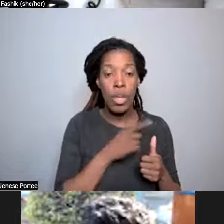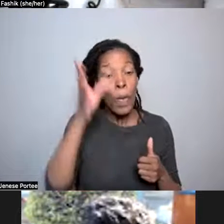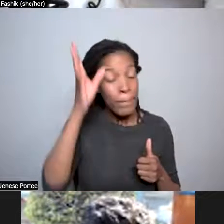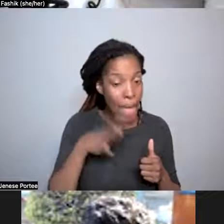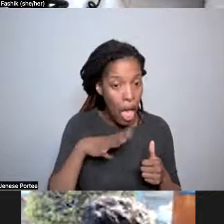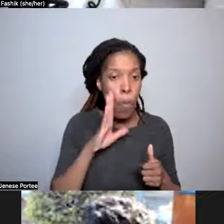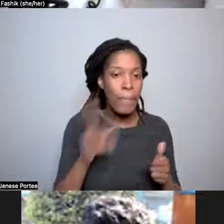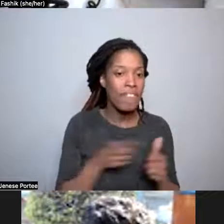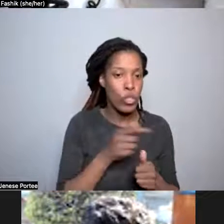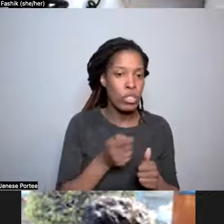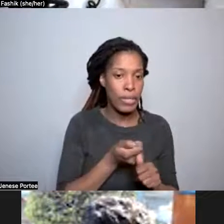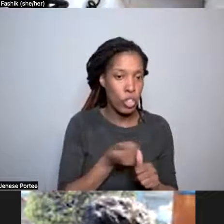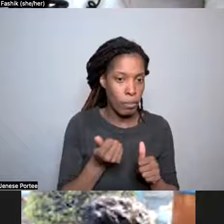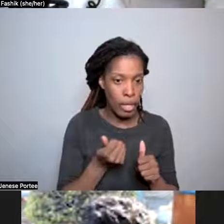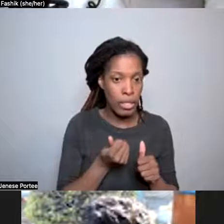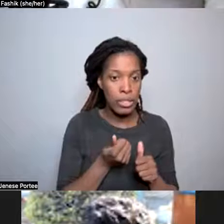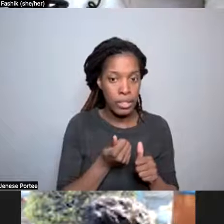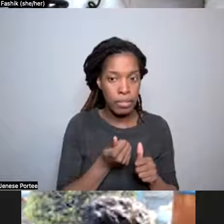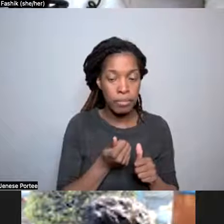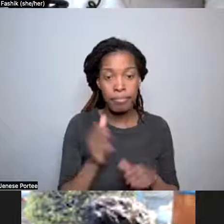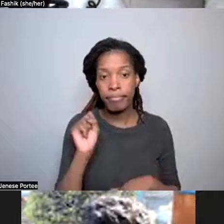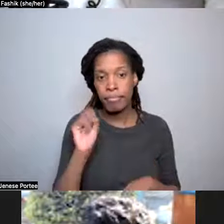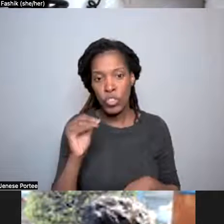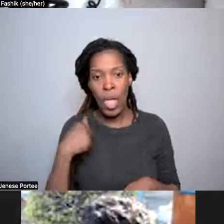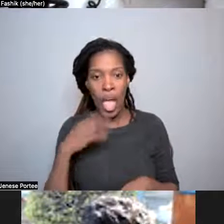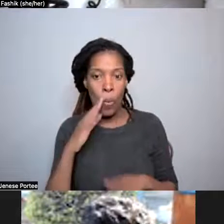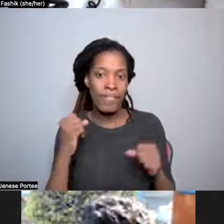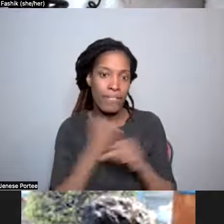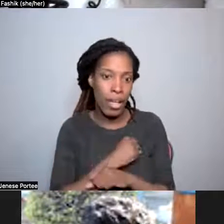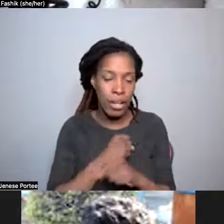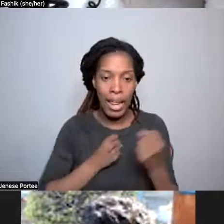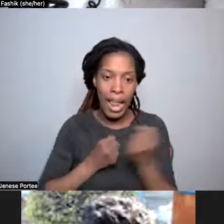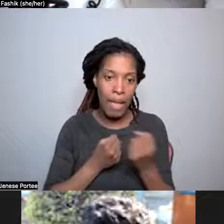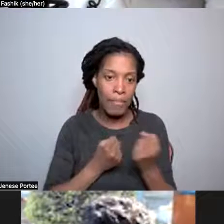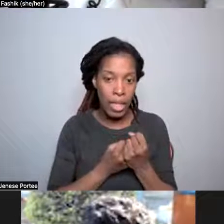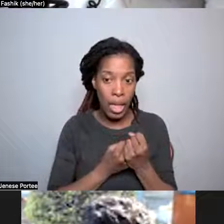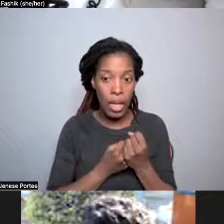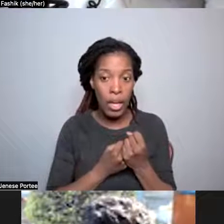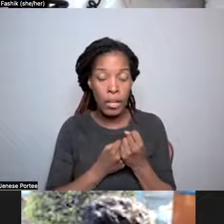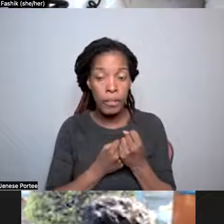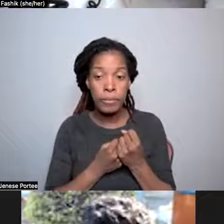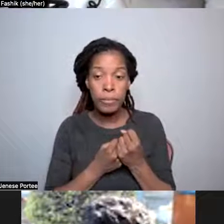So I advocate for